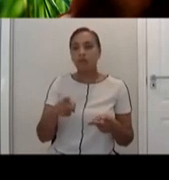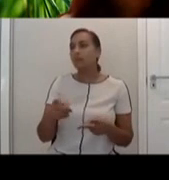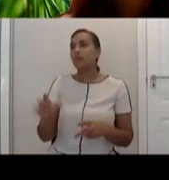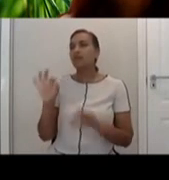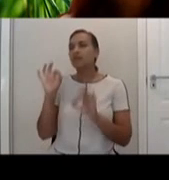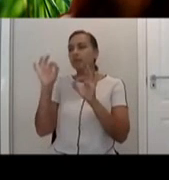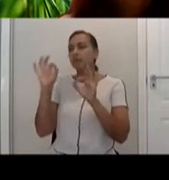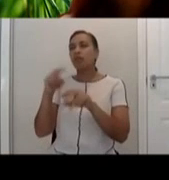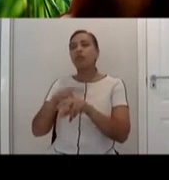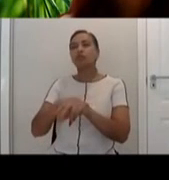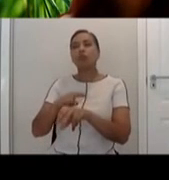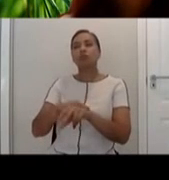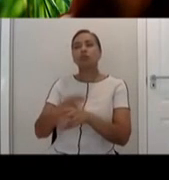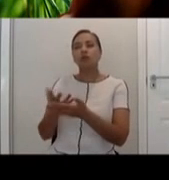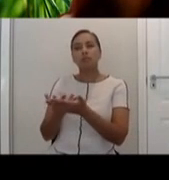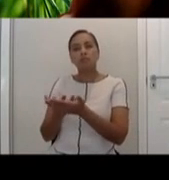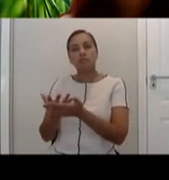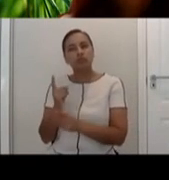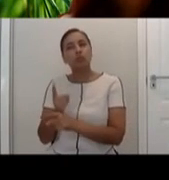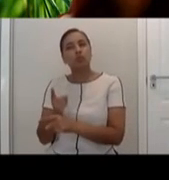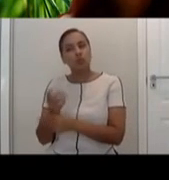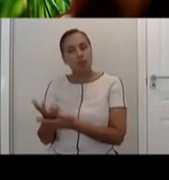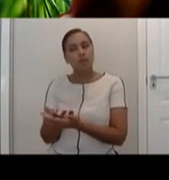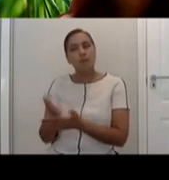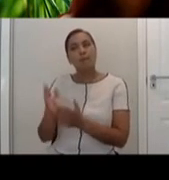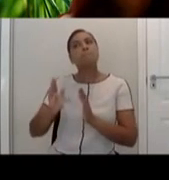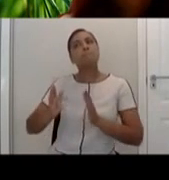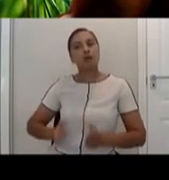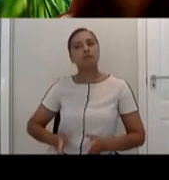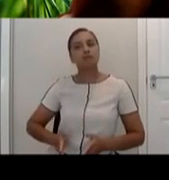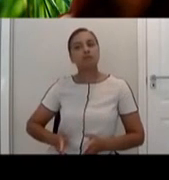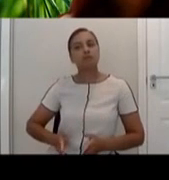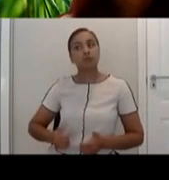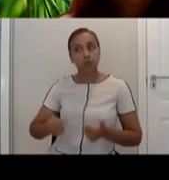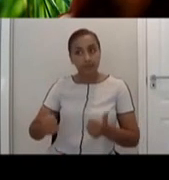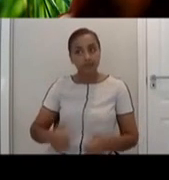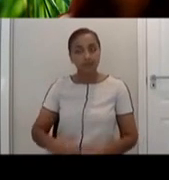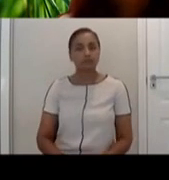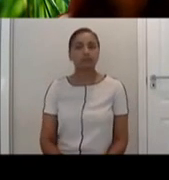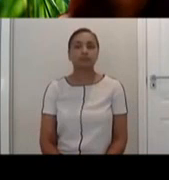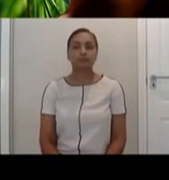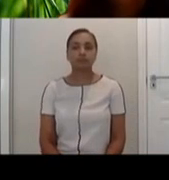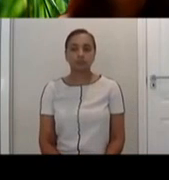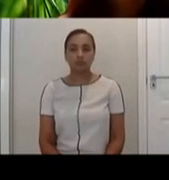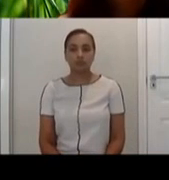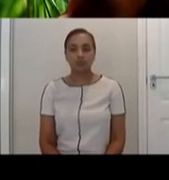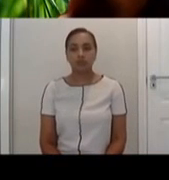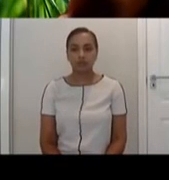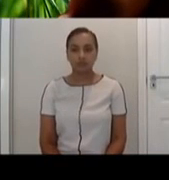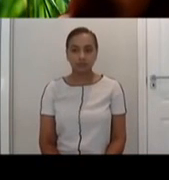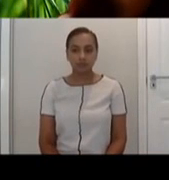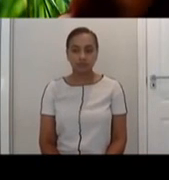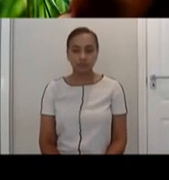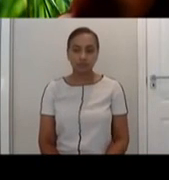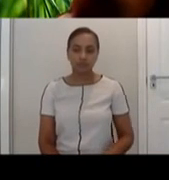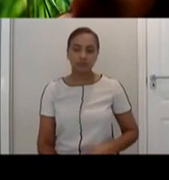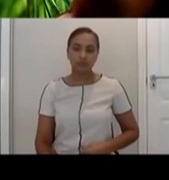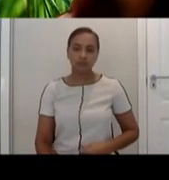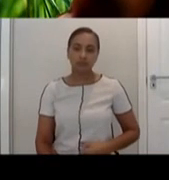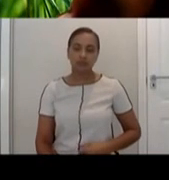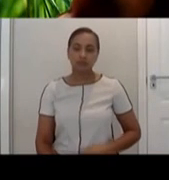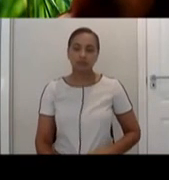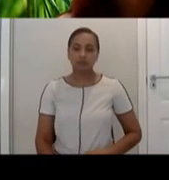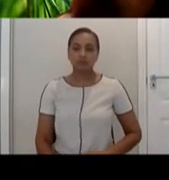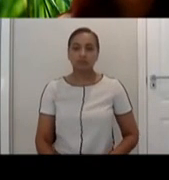consultant, to speak to them about that issue. Okay, thank you. And I think